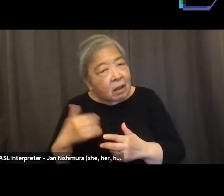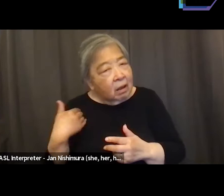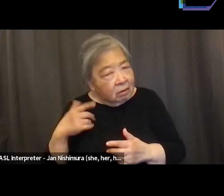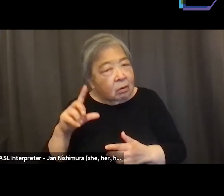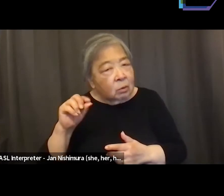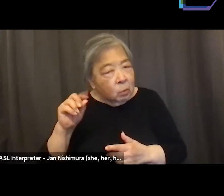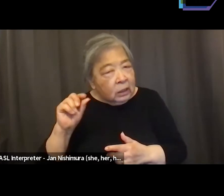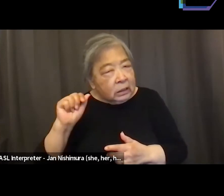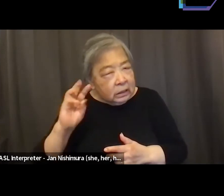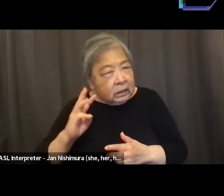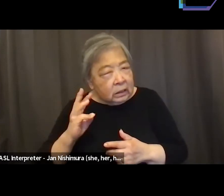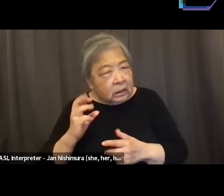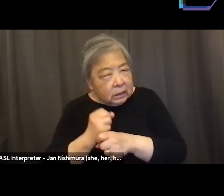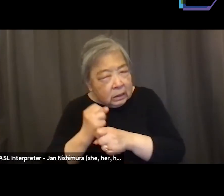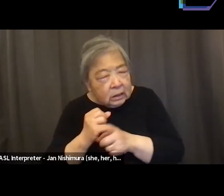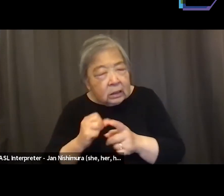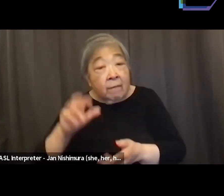2016,